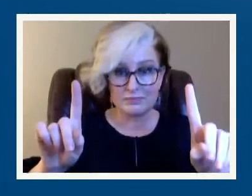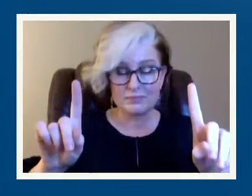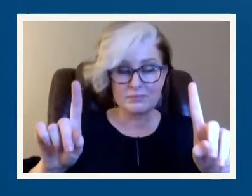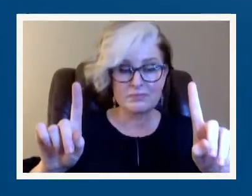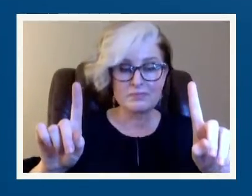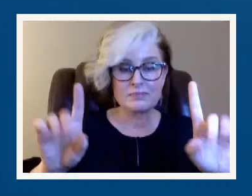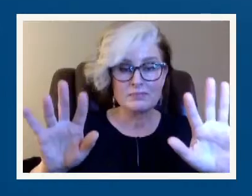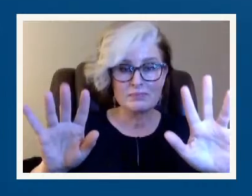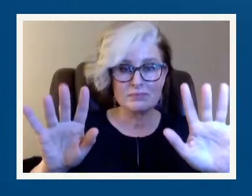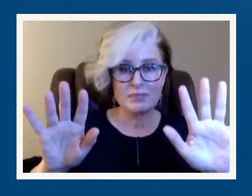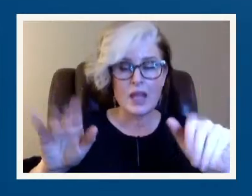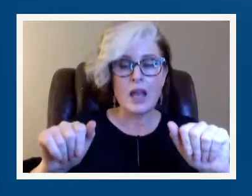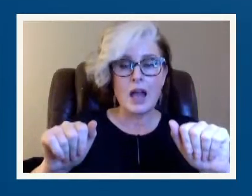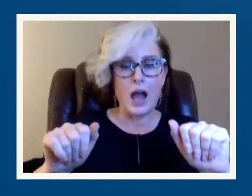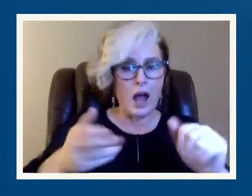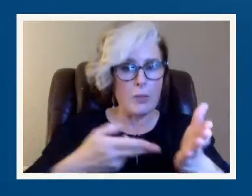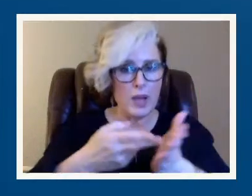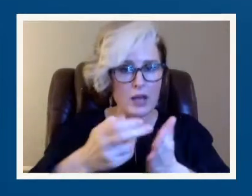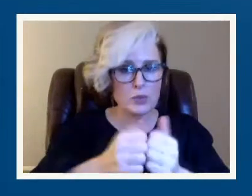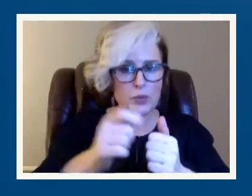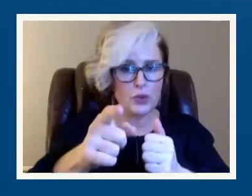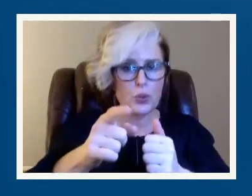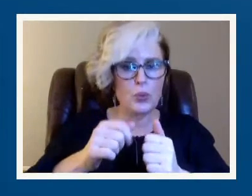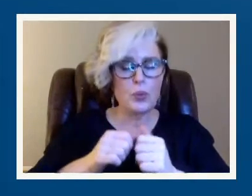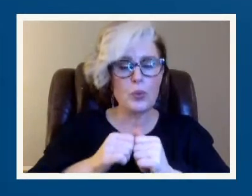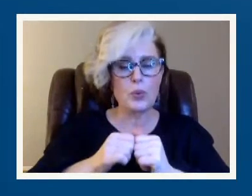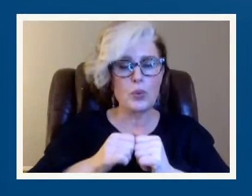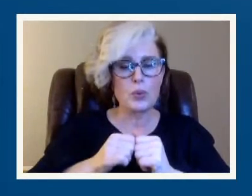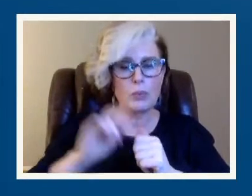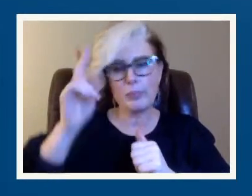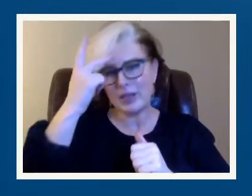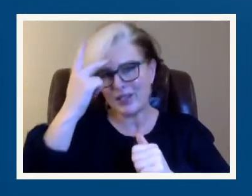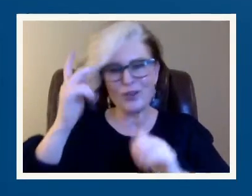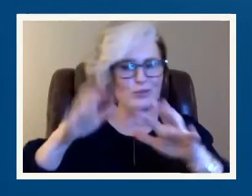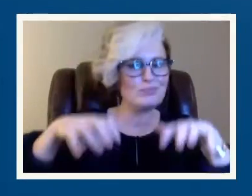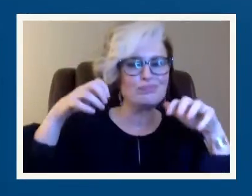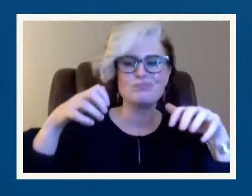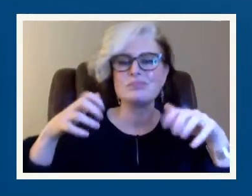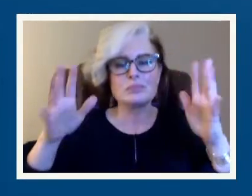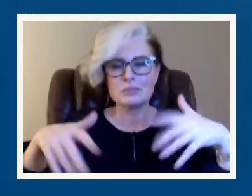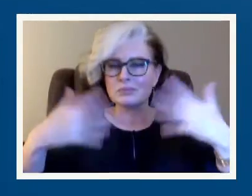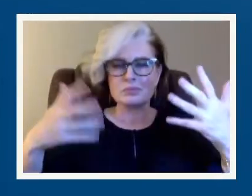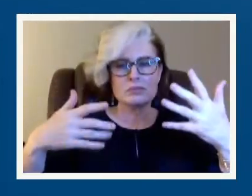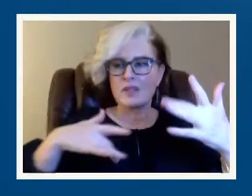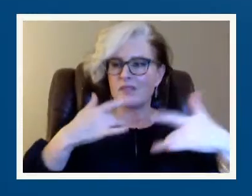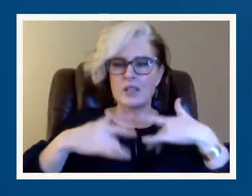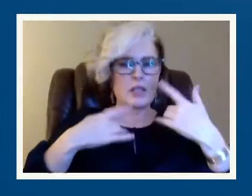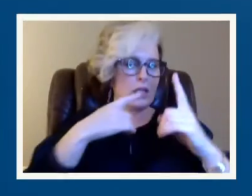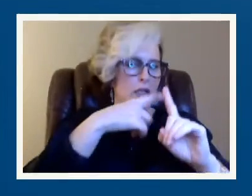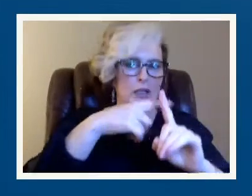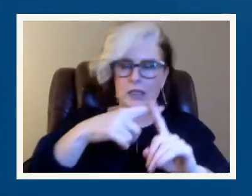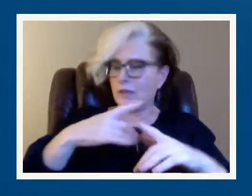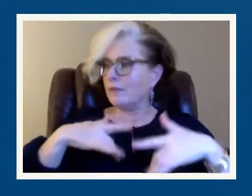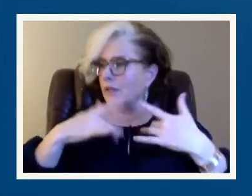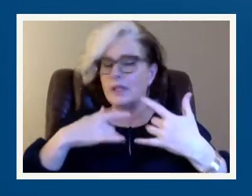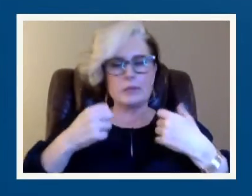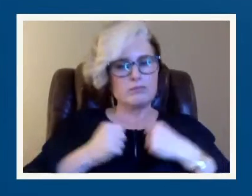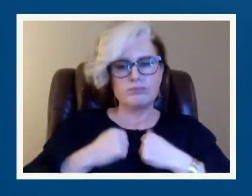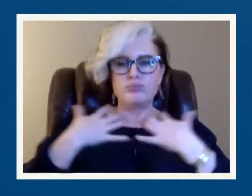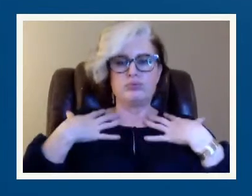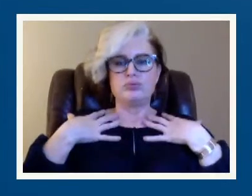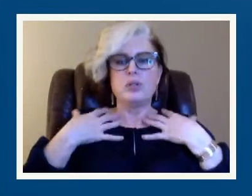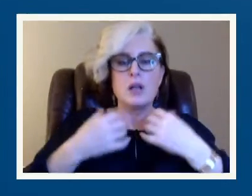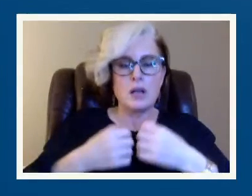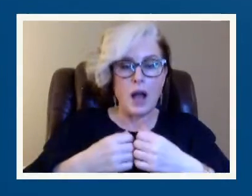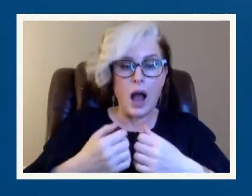But look, I want to be honest, because sometimes, political rallies, everybody's feeling optimistic, everybody's getting fired up.